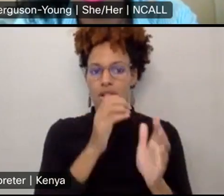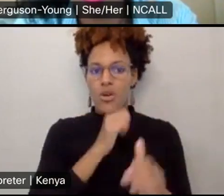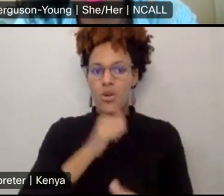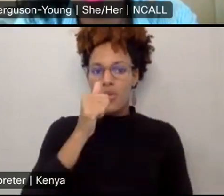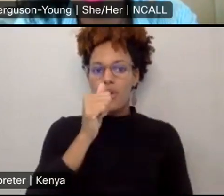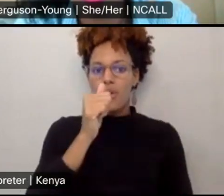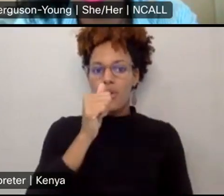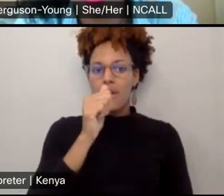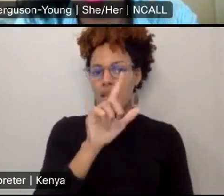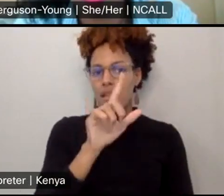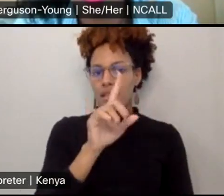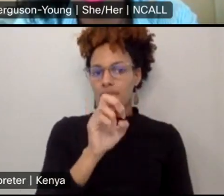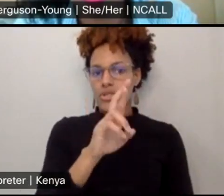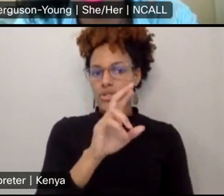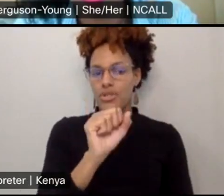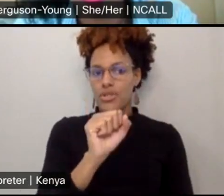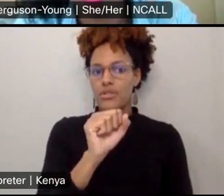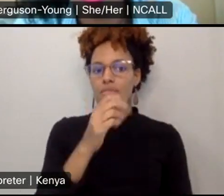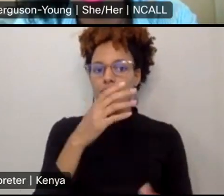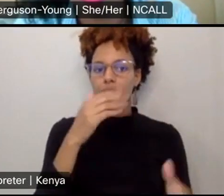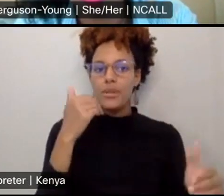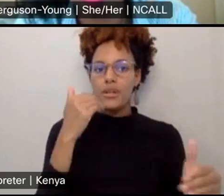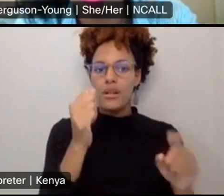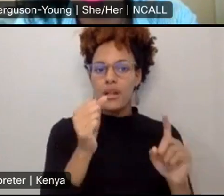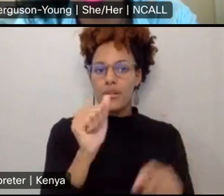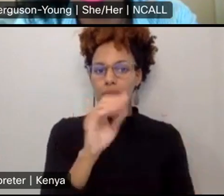abuse calls, or like elder